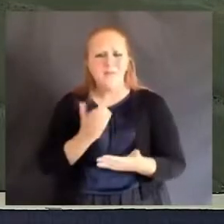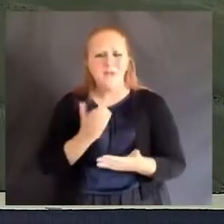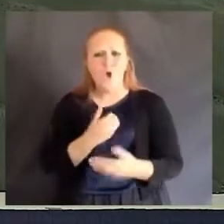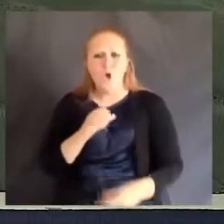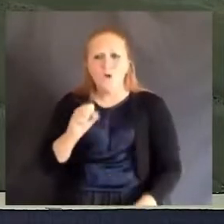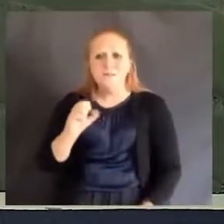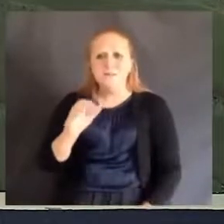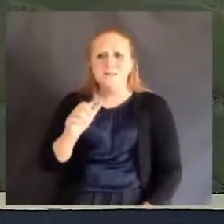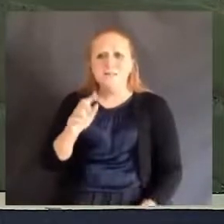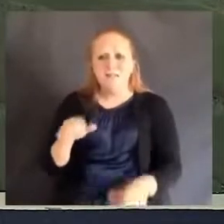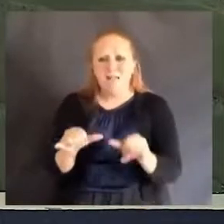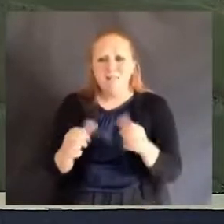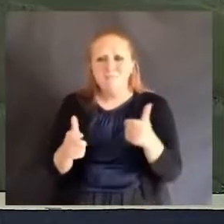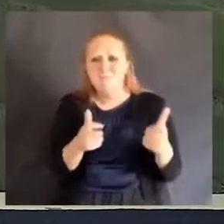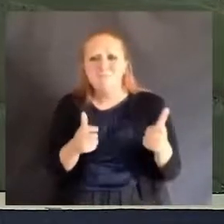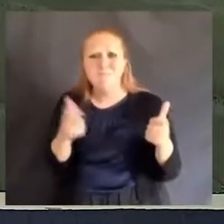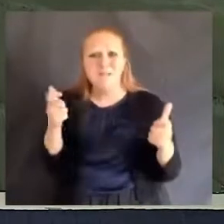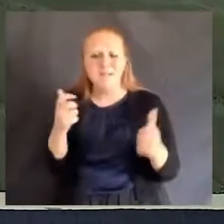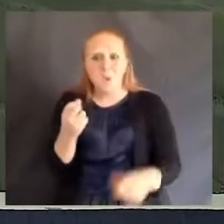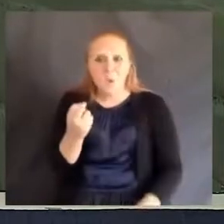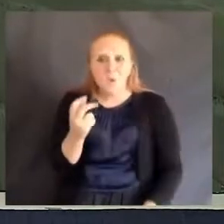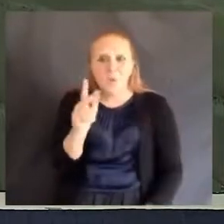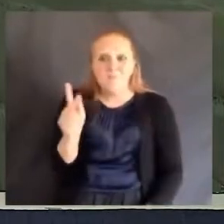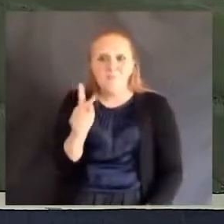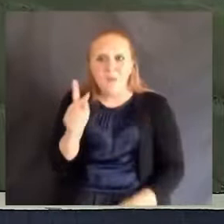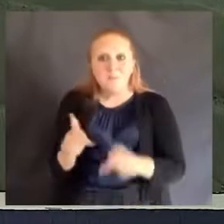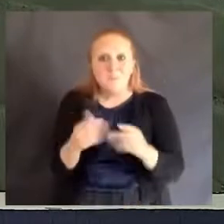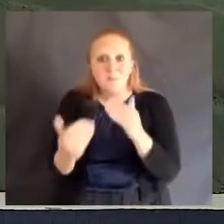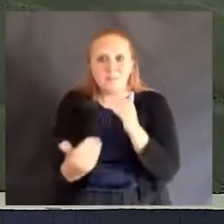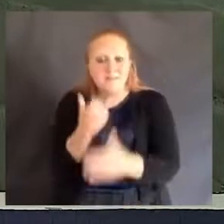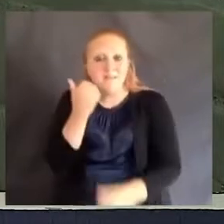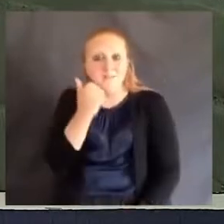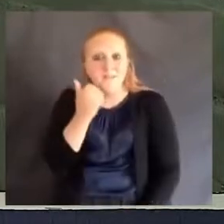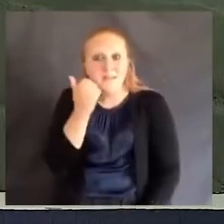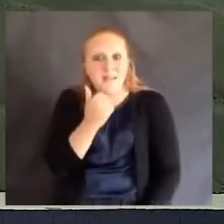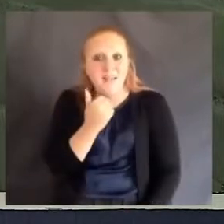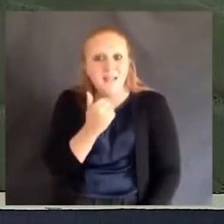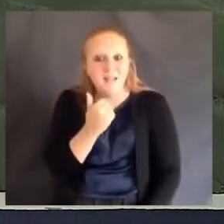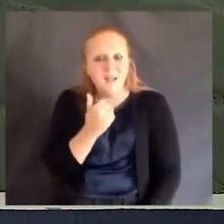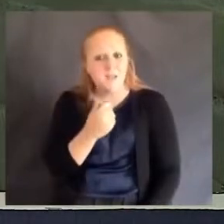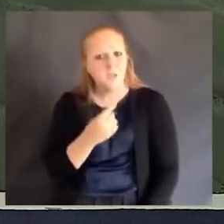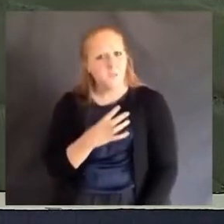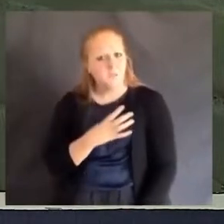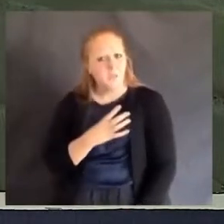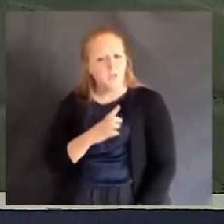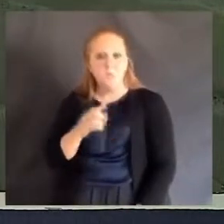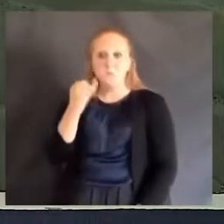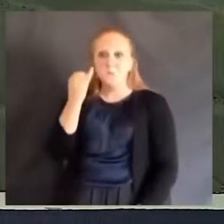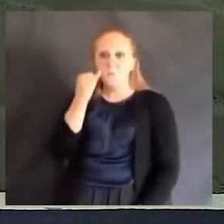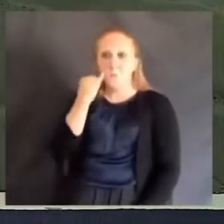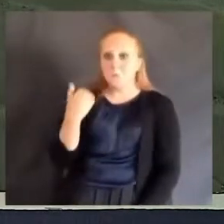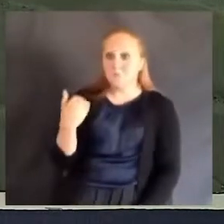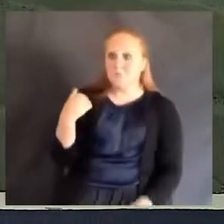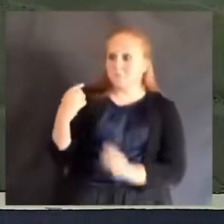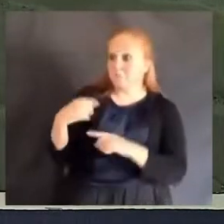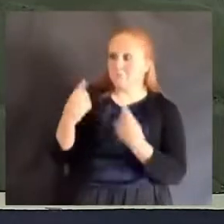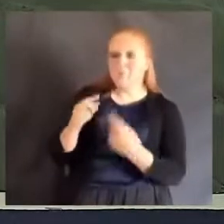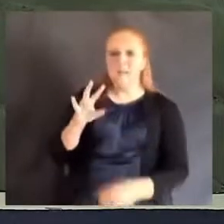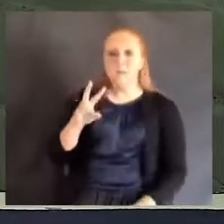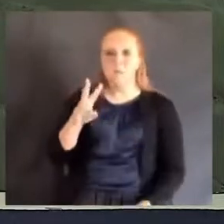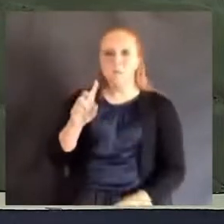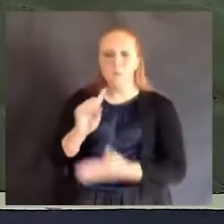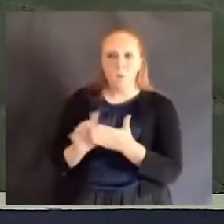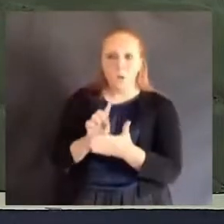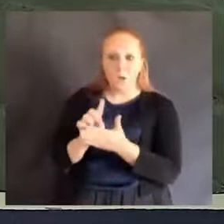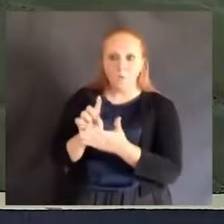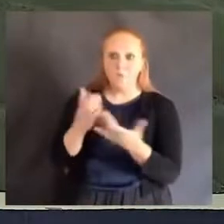large, 12,000 people a day. All right, but if you had a test in the last 72 hours, then you're allowed in. All right, now you have to